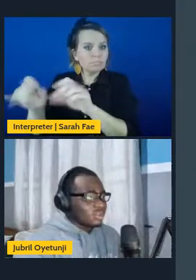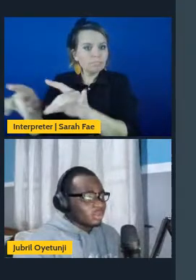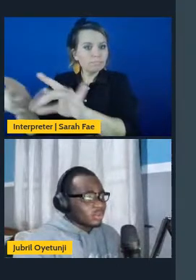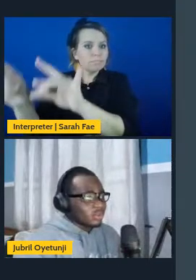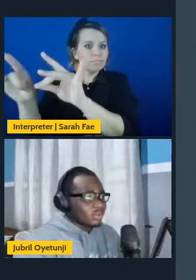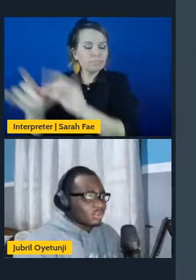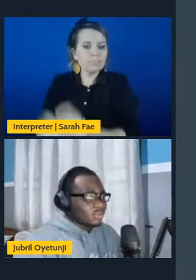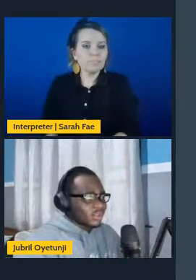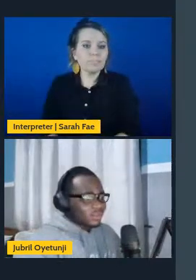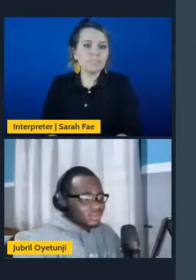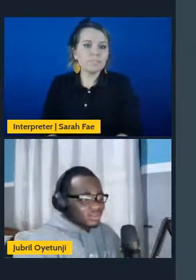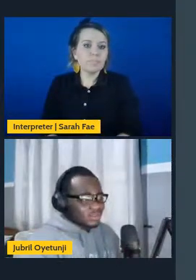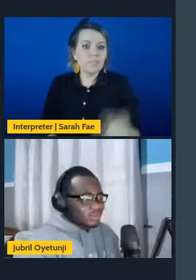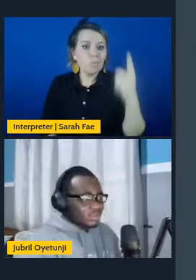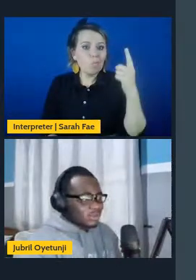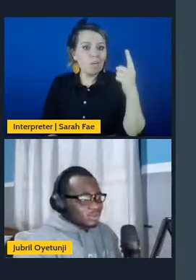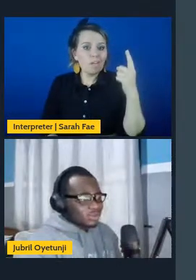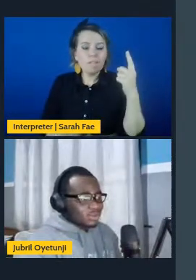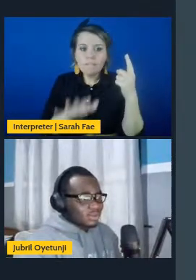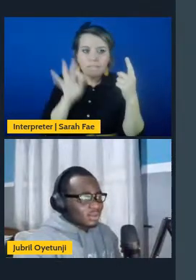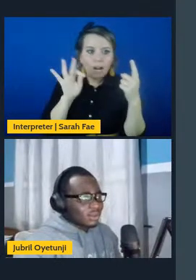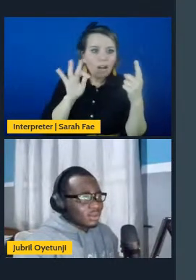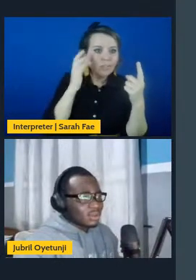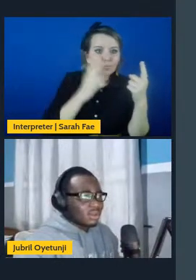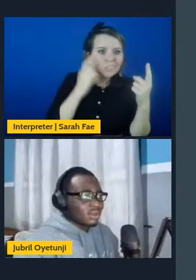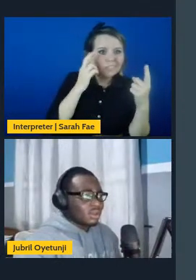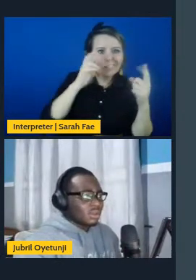Step 1 was to find an excuse to experiment.